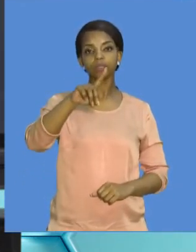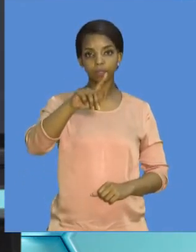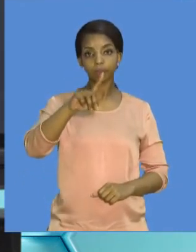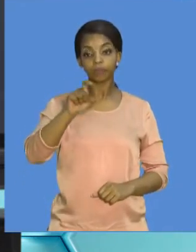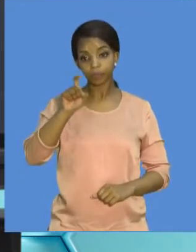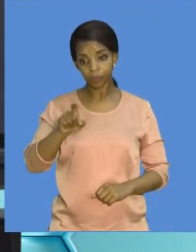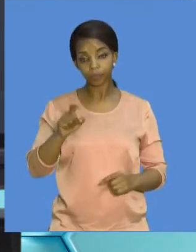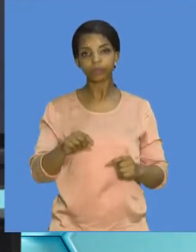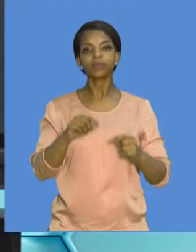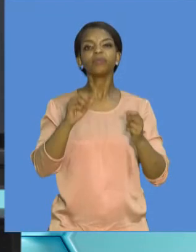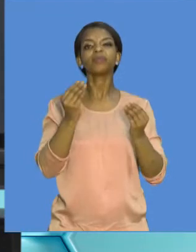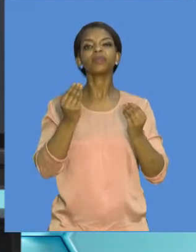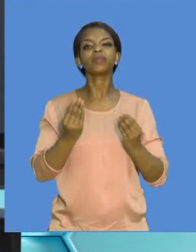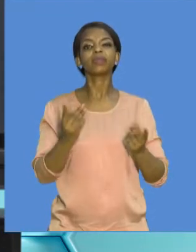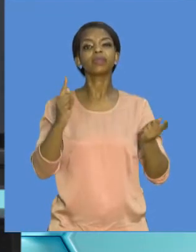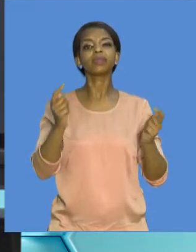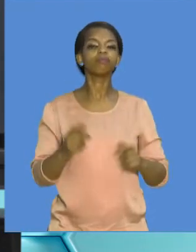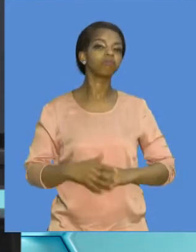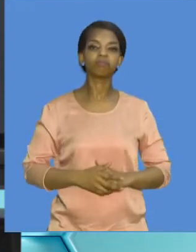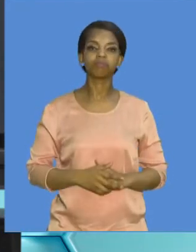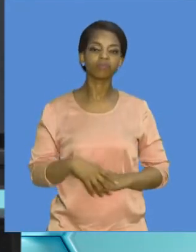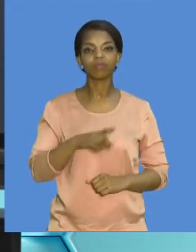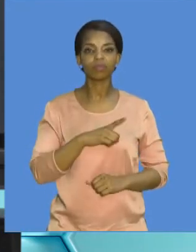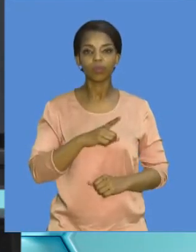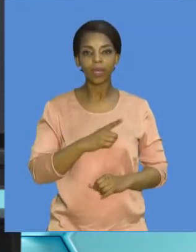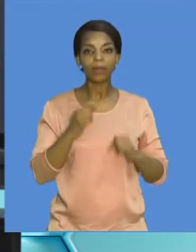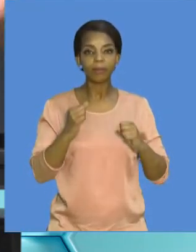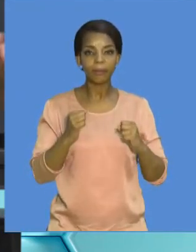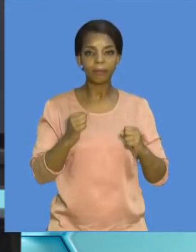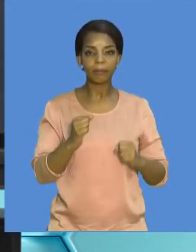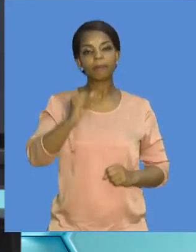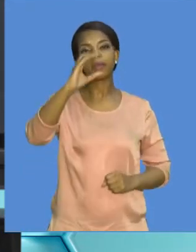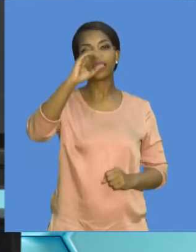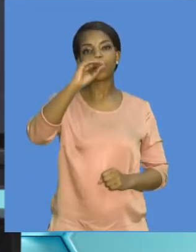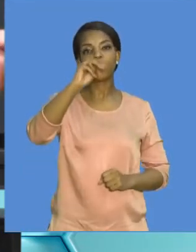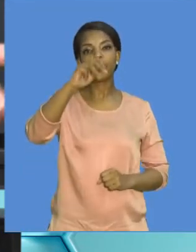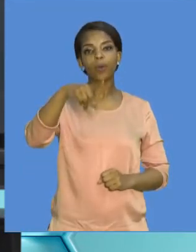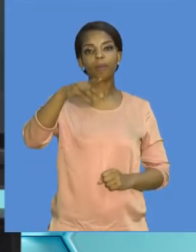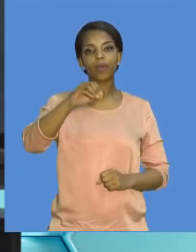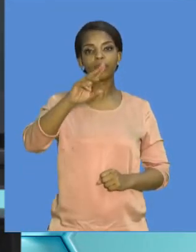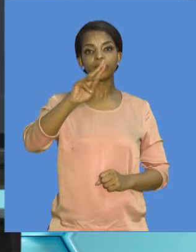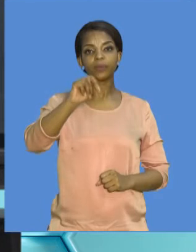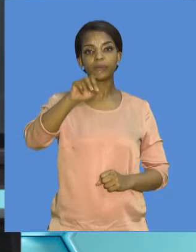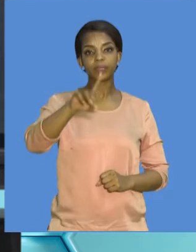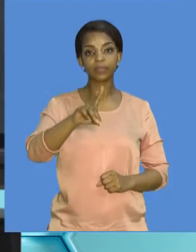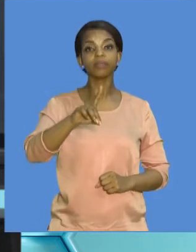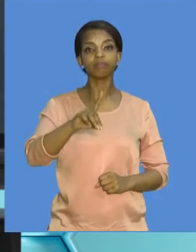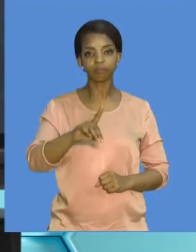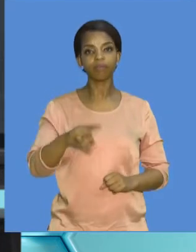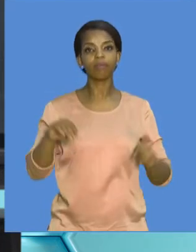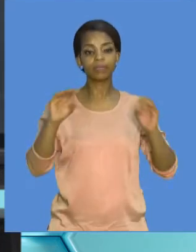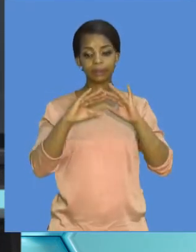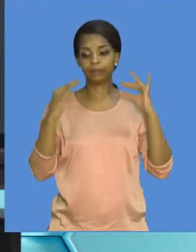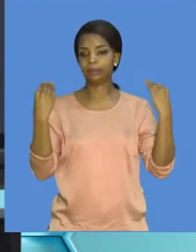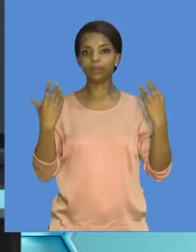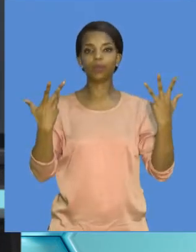constant? No, because why? We are still dealing with compound interest. And stadiums are also a typical example of what you're talking